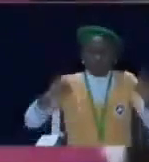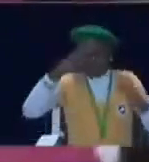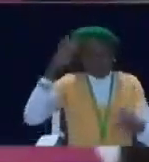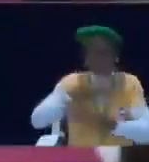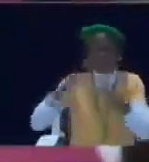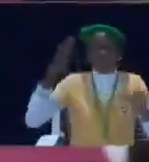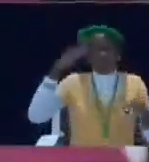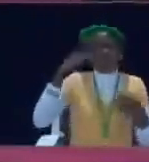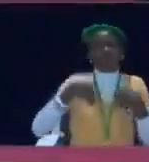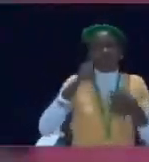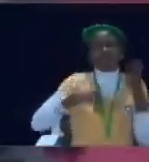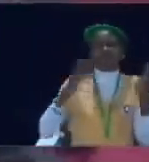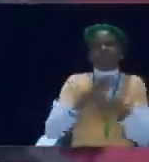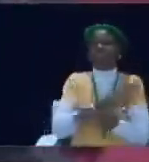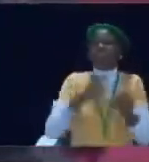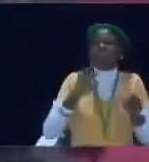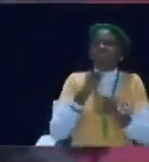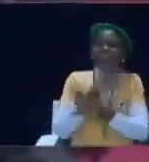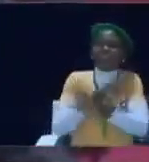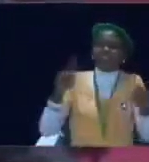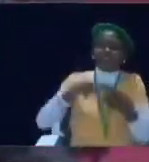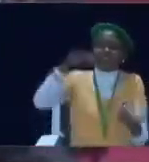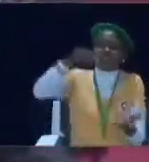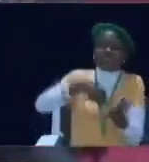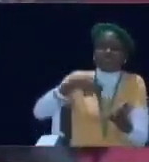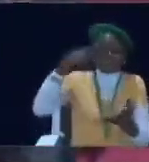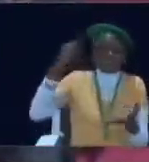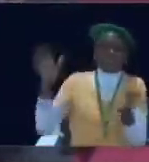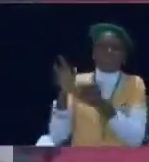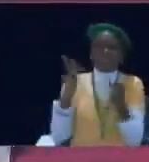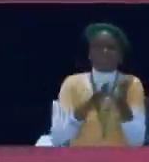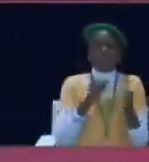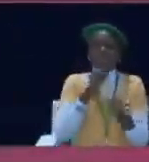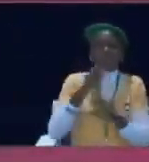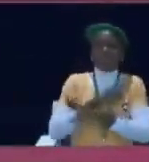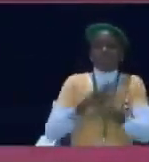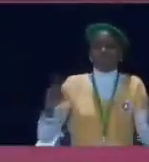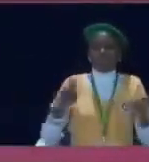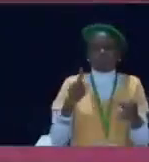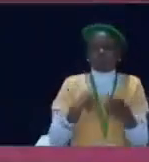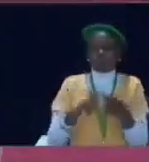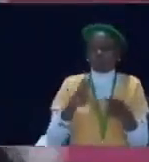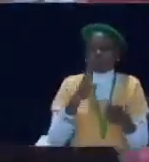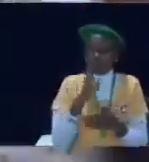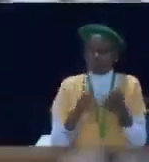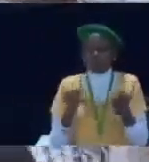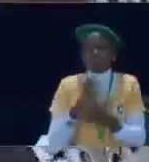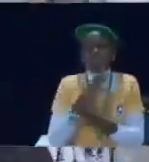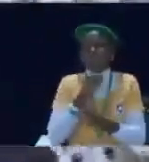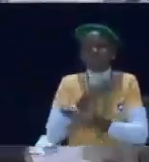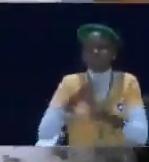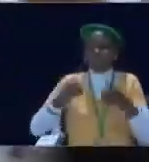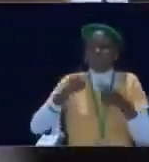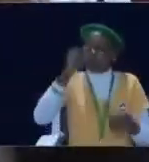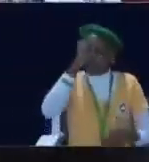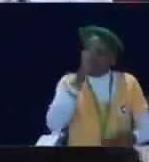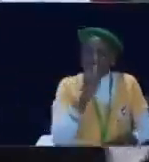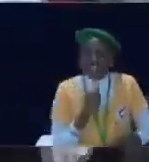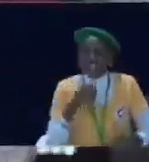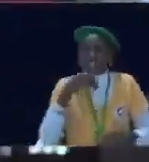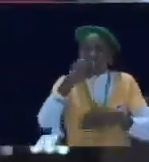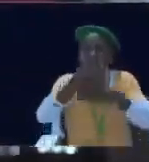what it takes. They don't want to stand for Jesus. They don't want to be patient. They don't want to endure the